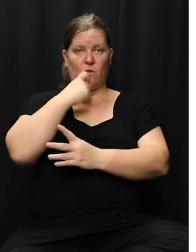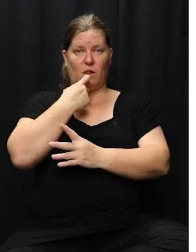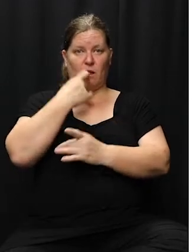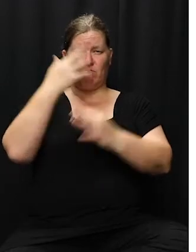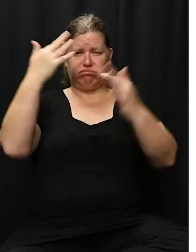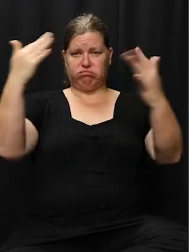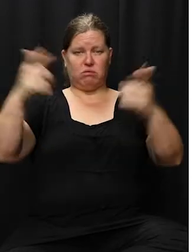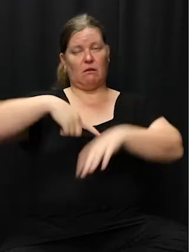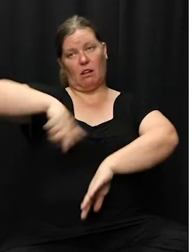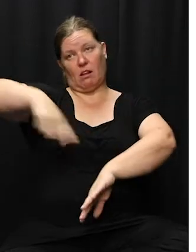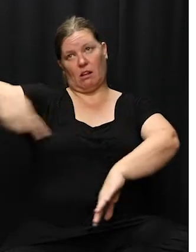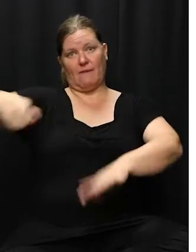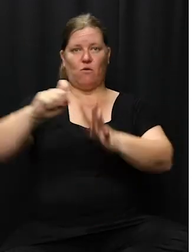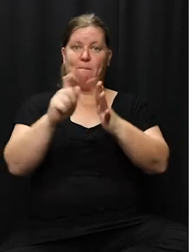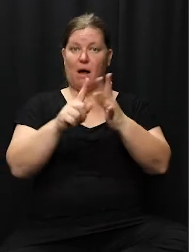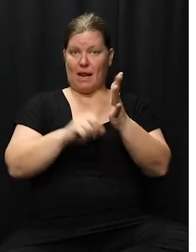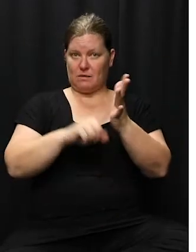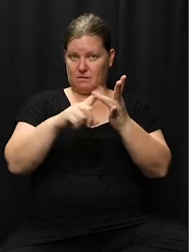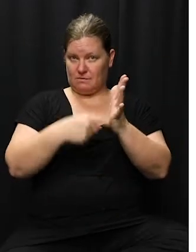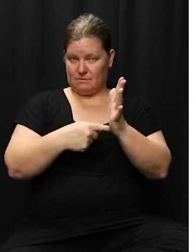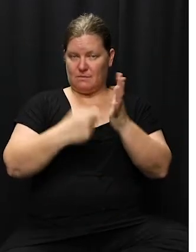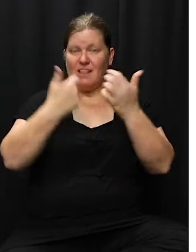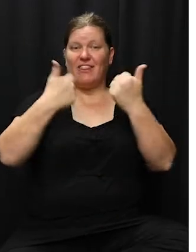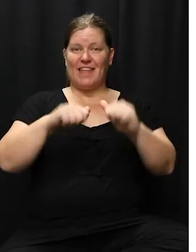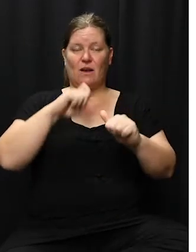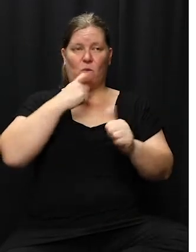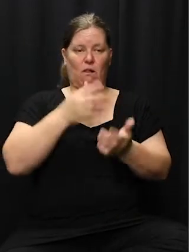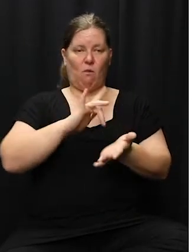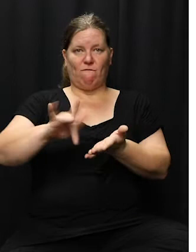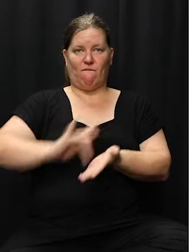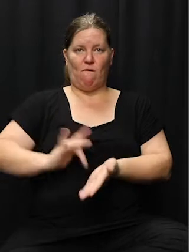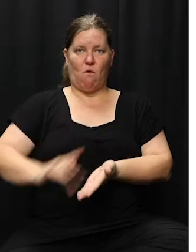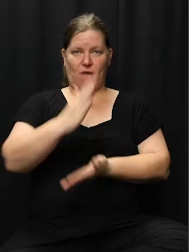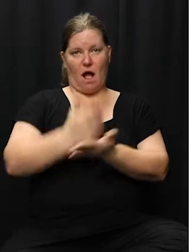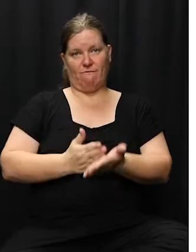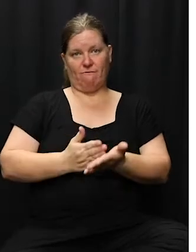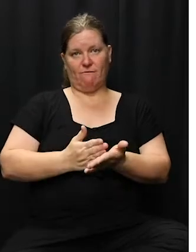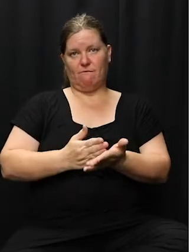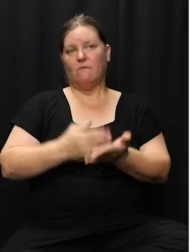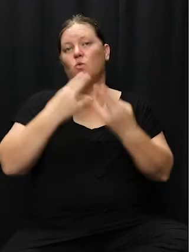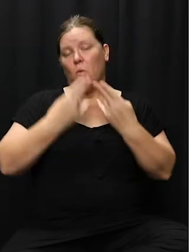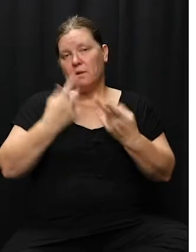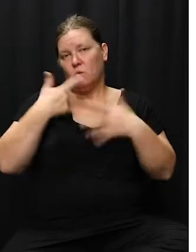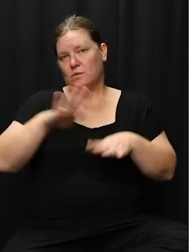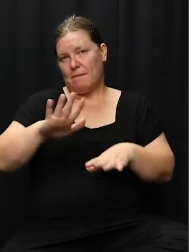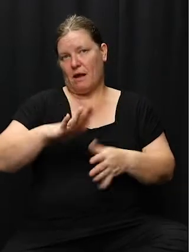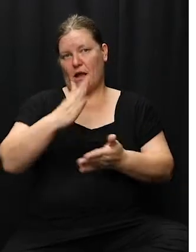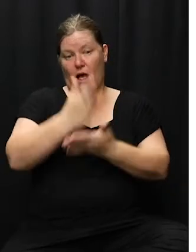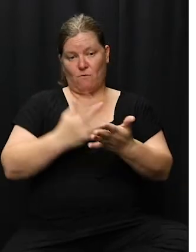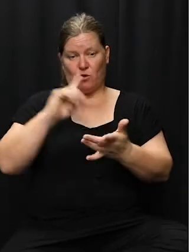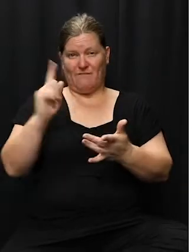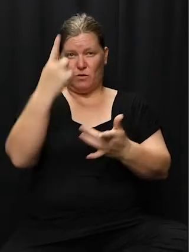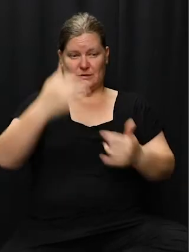through is just going to take forever in the pilot, but then we will be taking half of the questions off. That is just normal. You lose about half